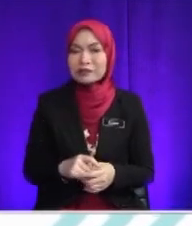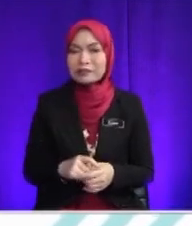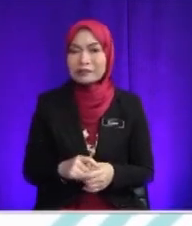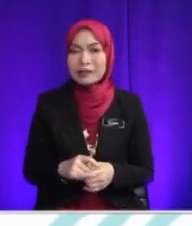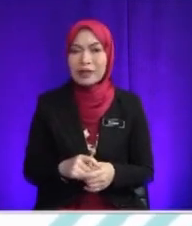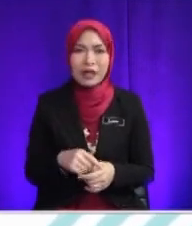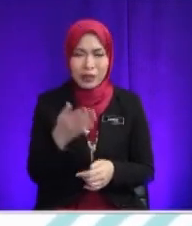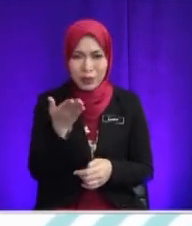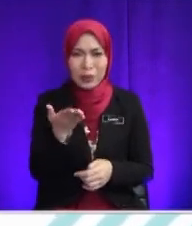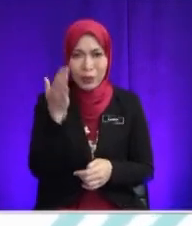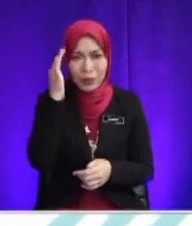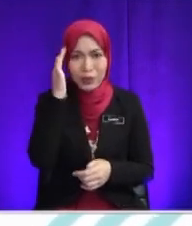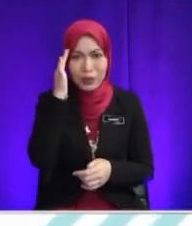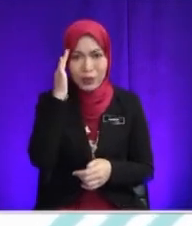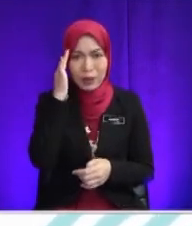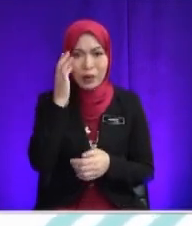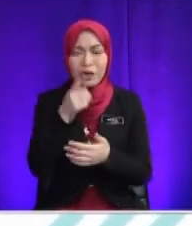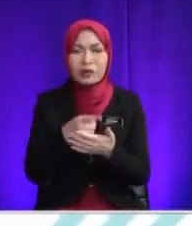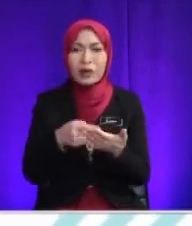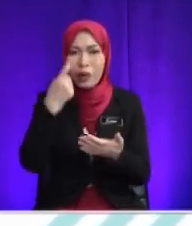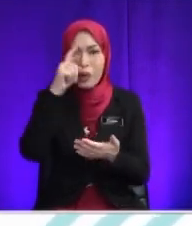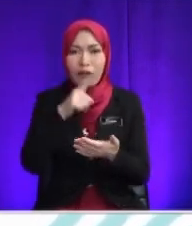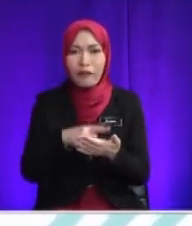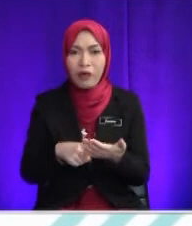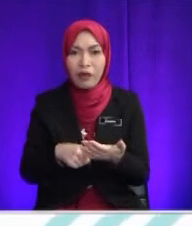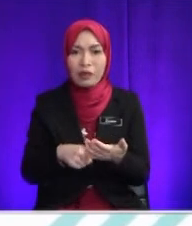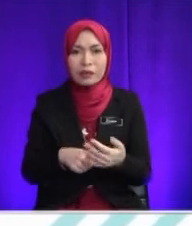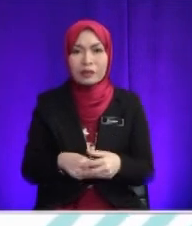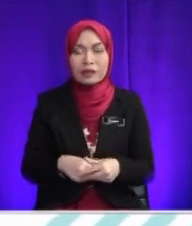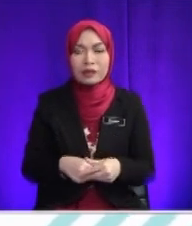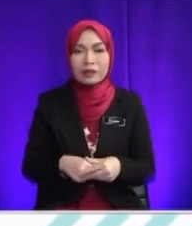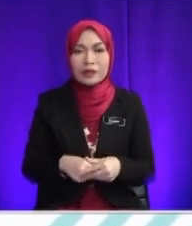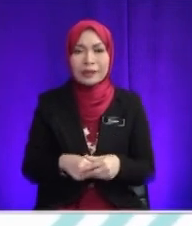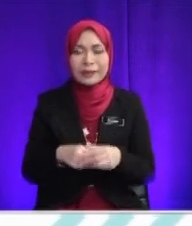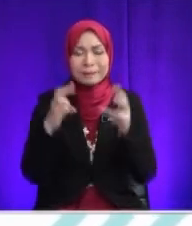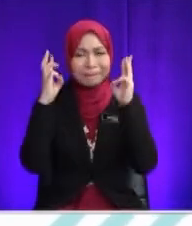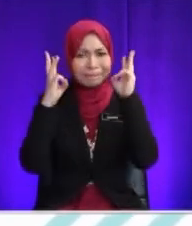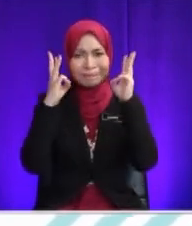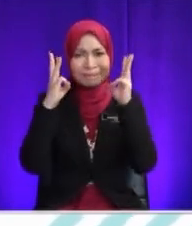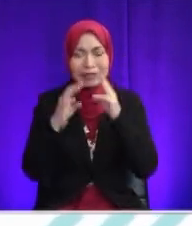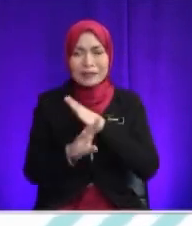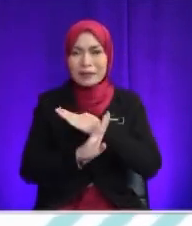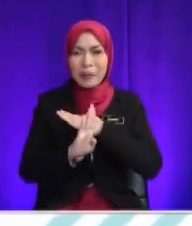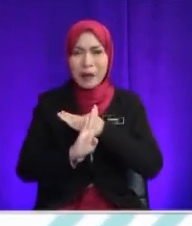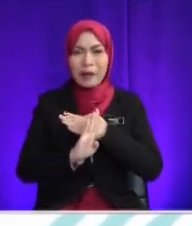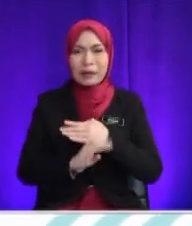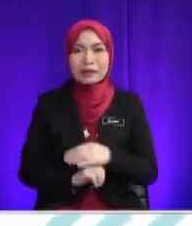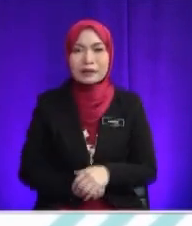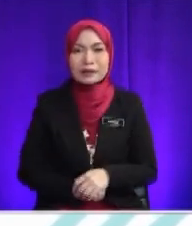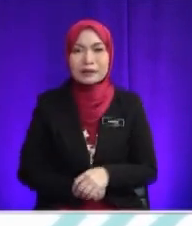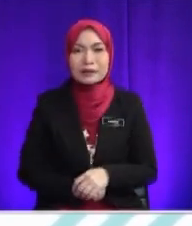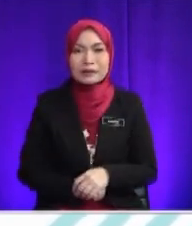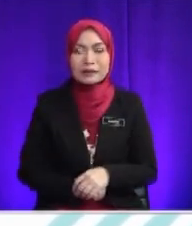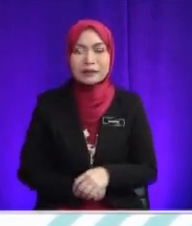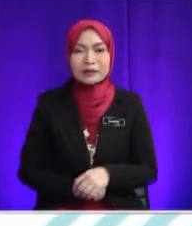Do you know what he went to prison for? He could be dangerous. Well, I think most of the people in that prison are serving sentences for